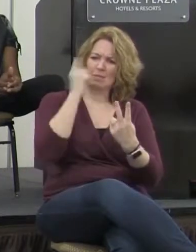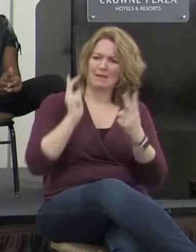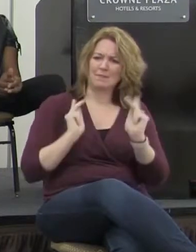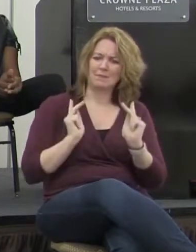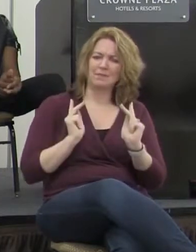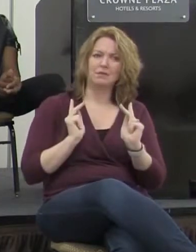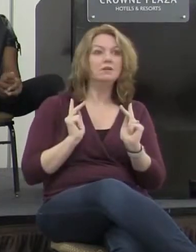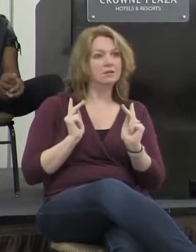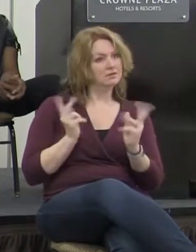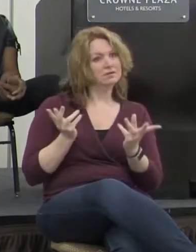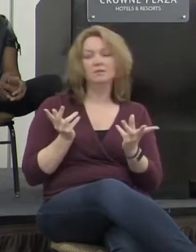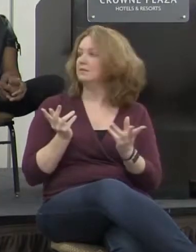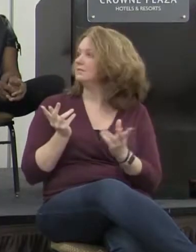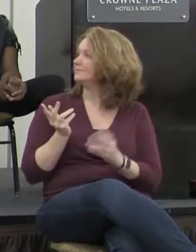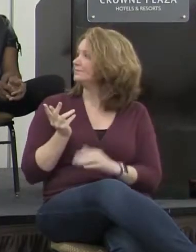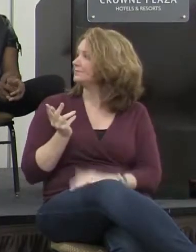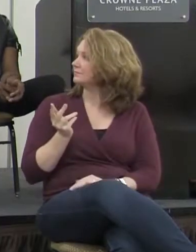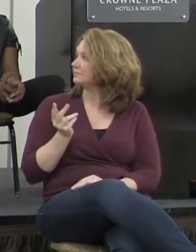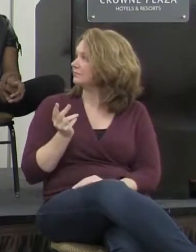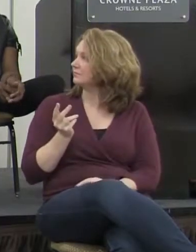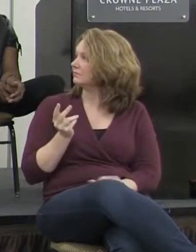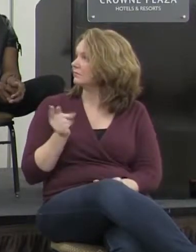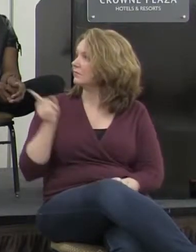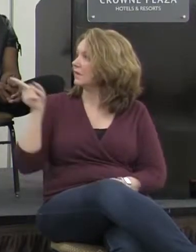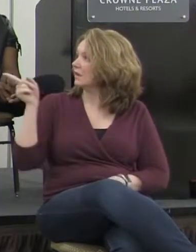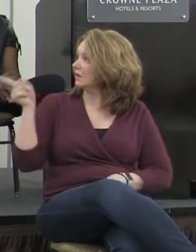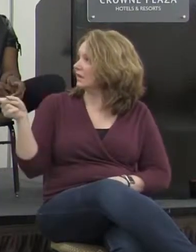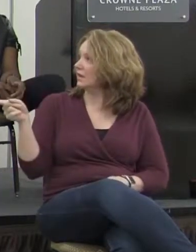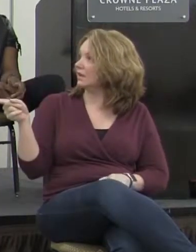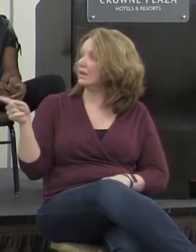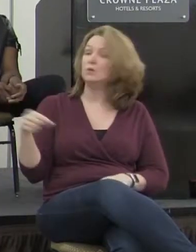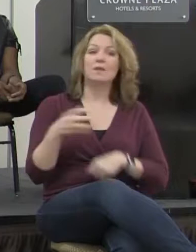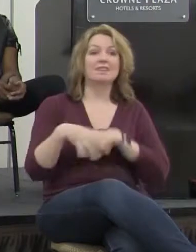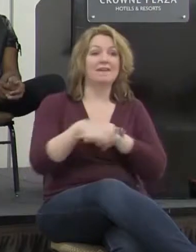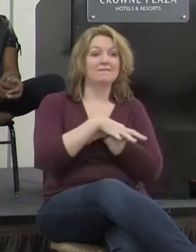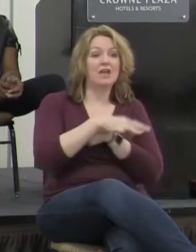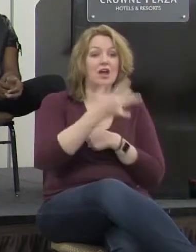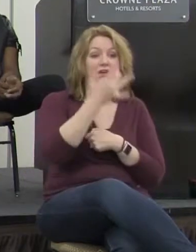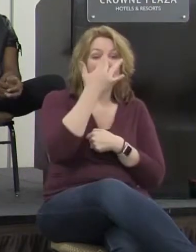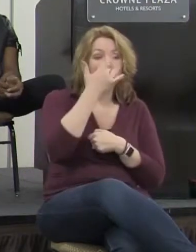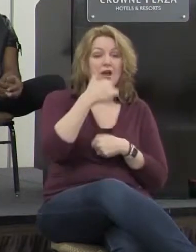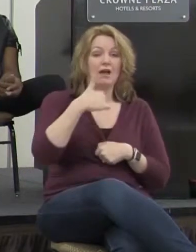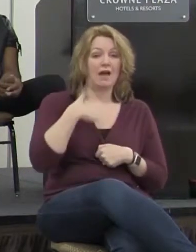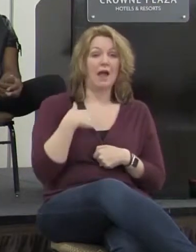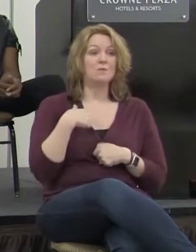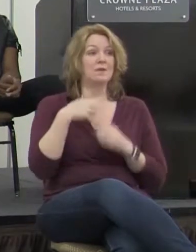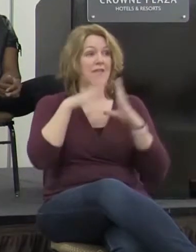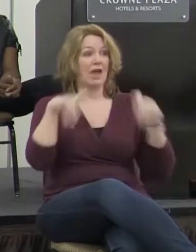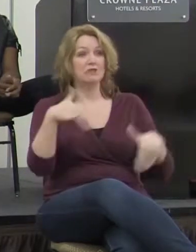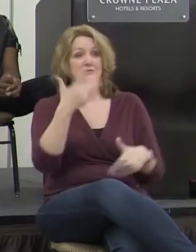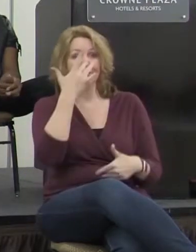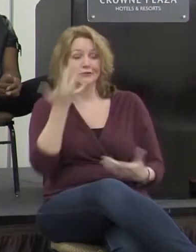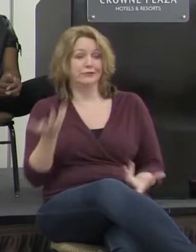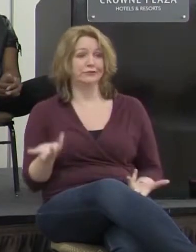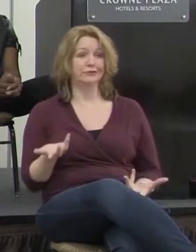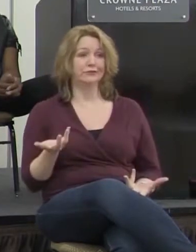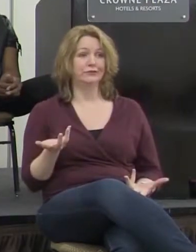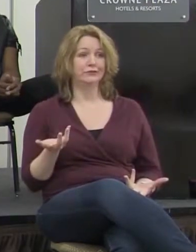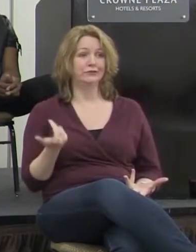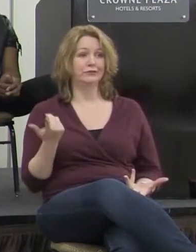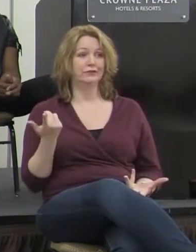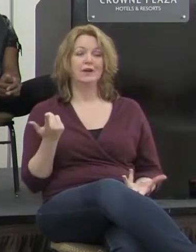what? And I do apologize, but he's the field nigger, I was the house nigger. That's, but we